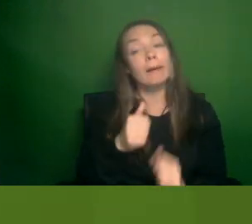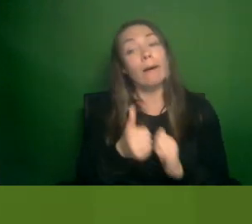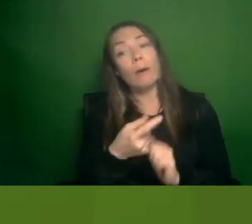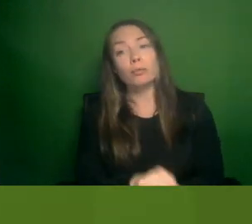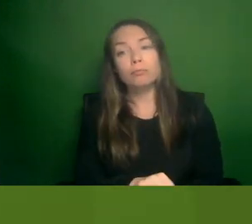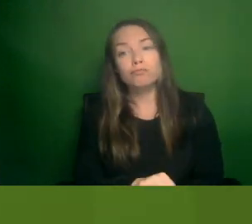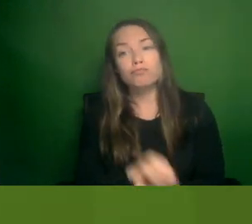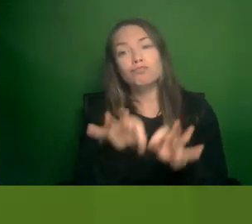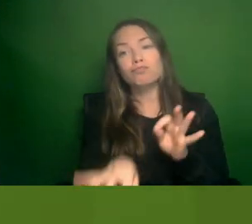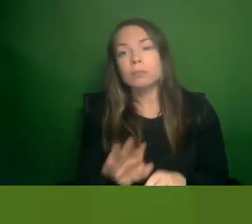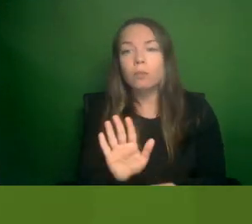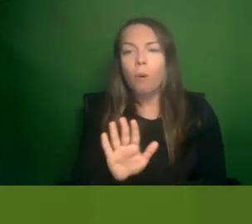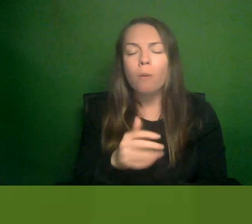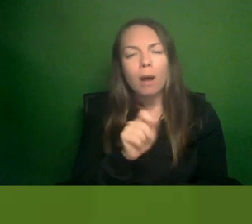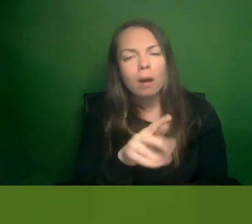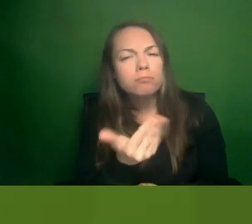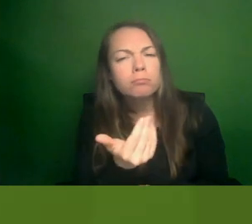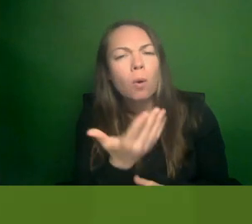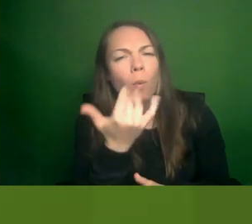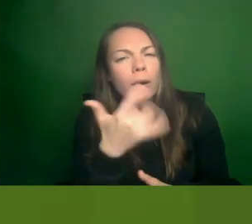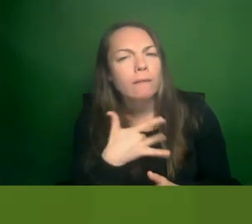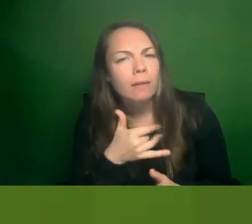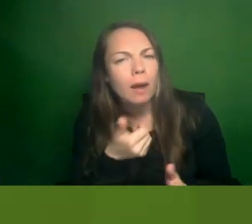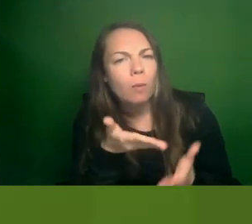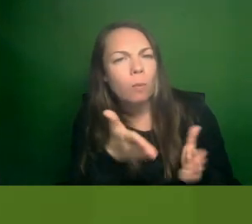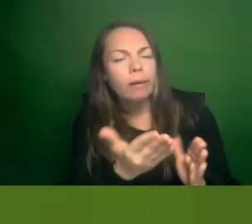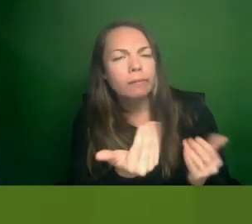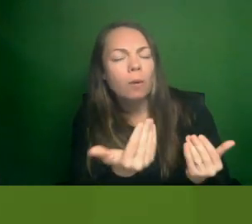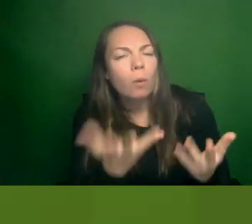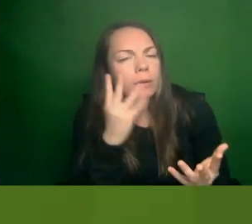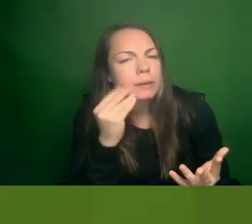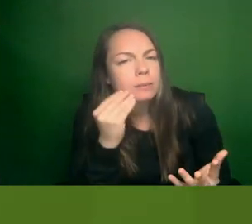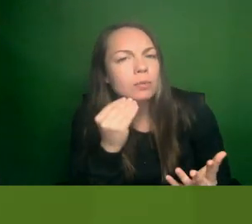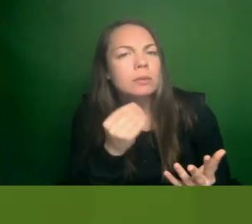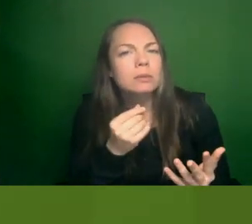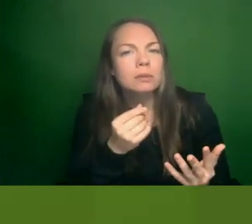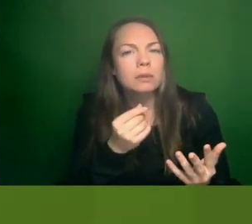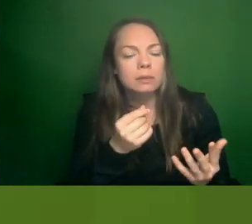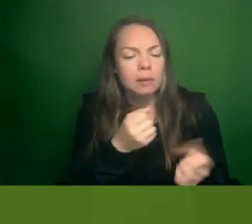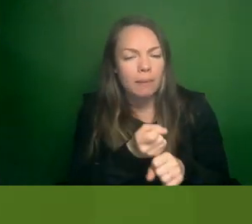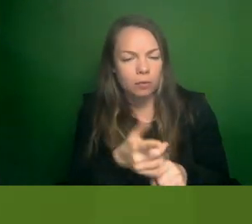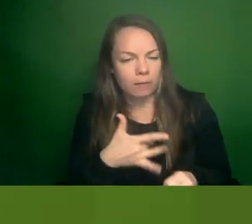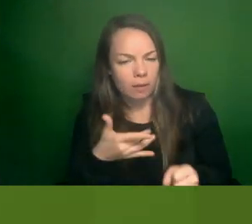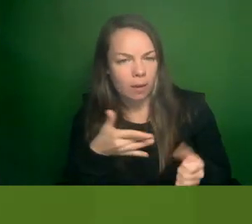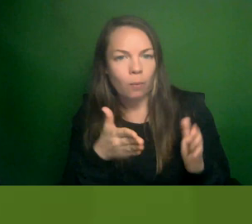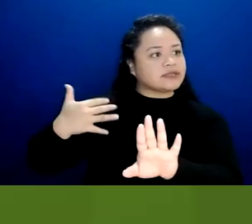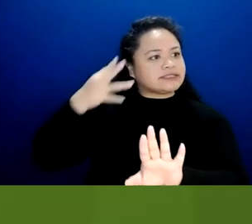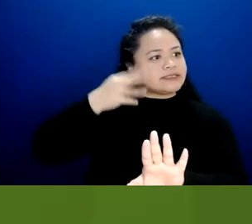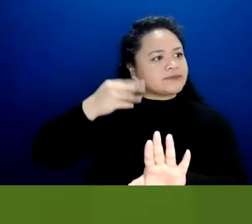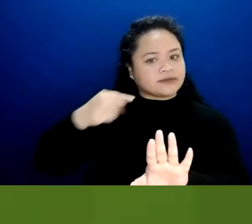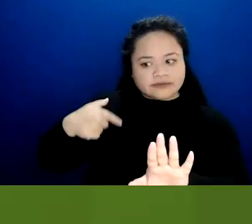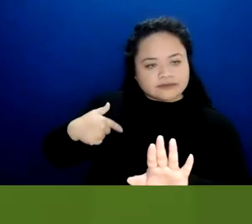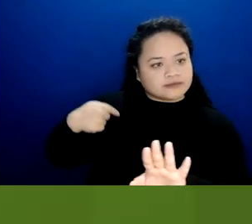but why do you feel that way? Or what experiences have brought you here? To be thinking